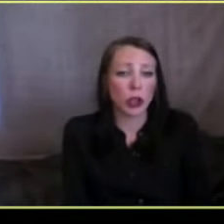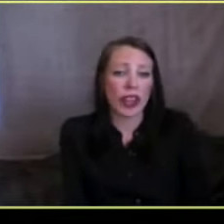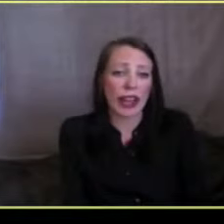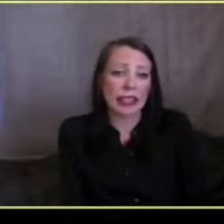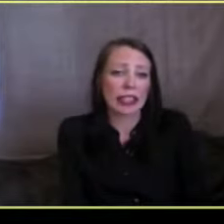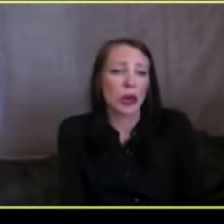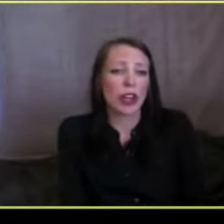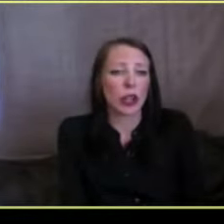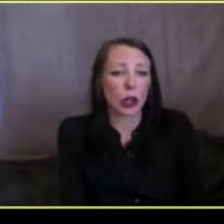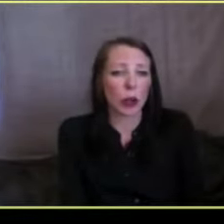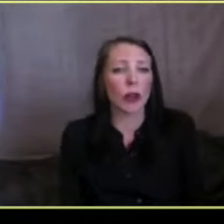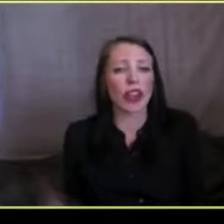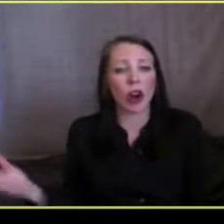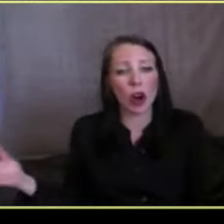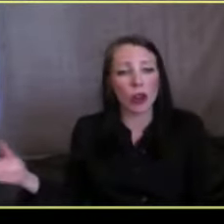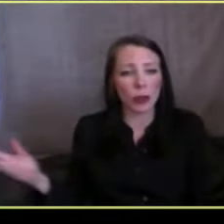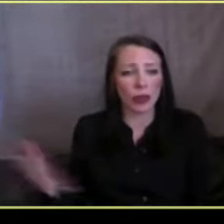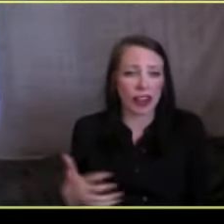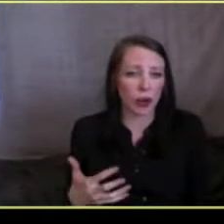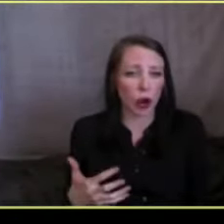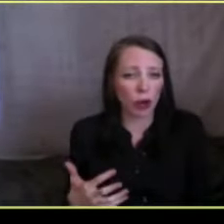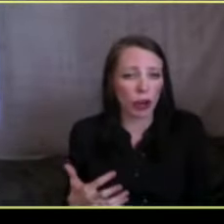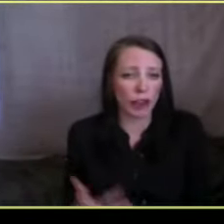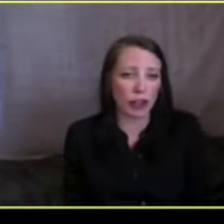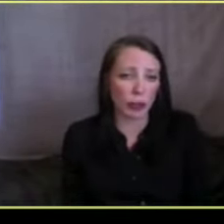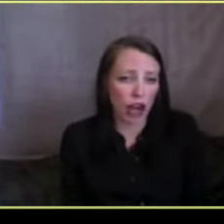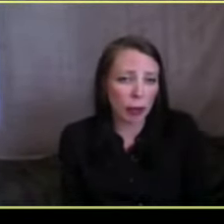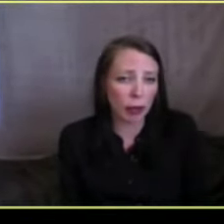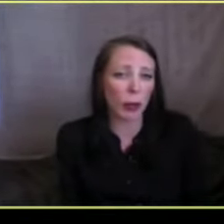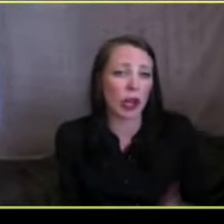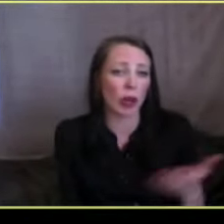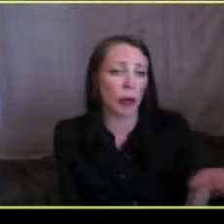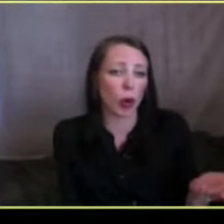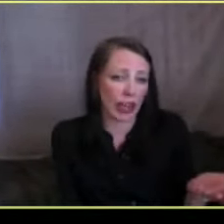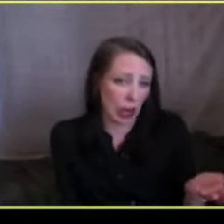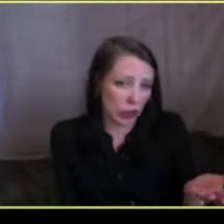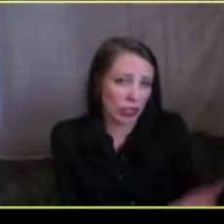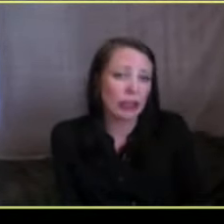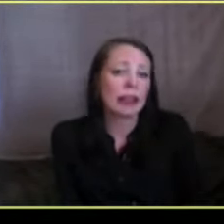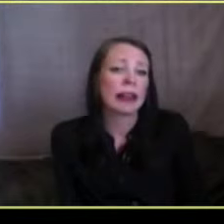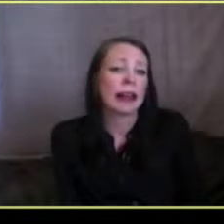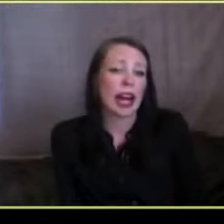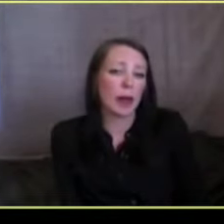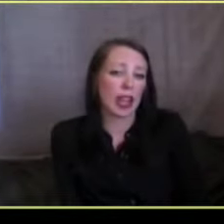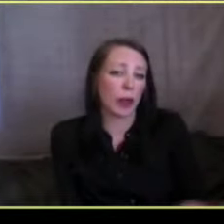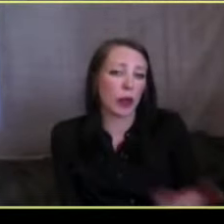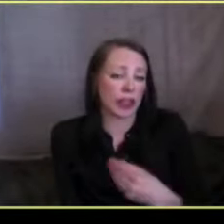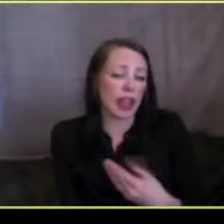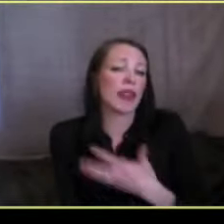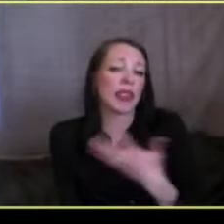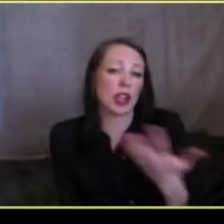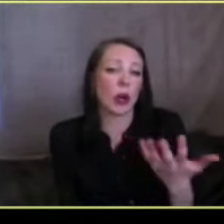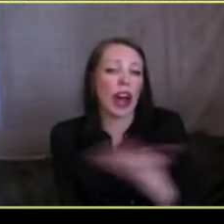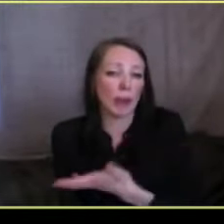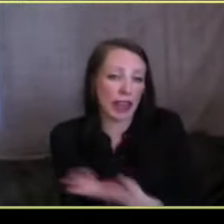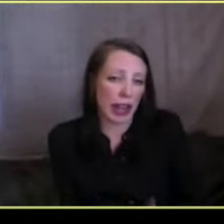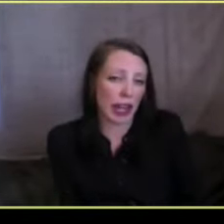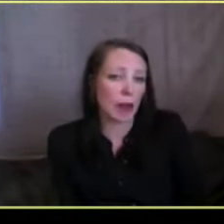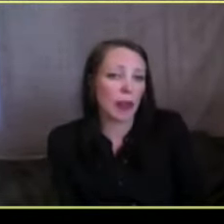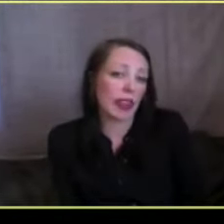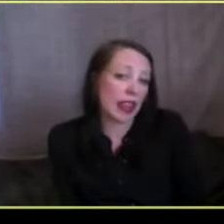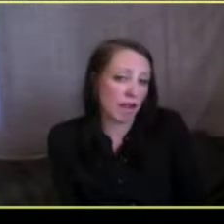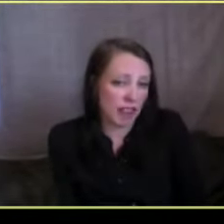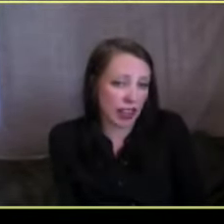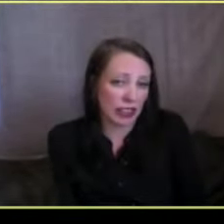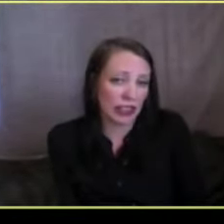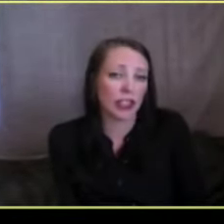can use that, and we can look around, and we can call the supervisor over if there's a problem, and we can report it out. And then we'll get them, and, we'll have a mechanic come